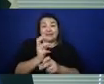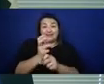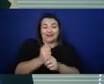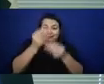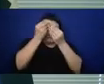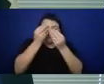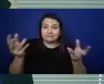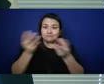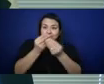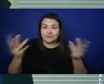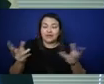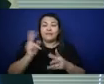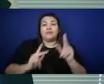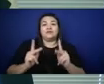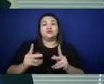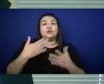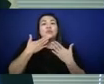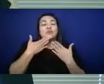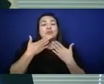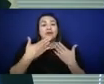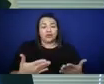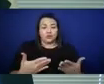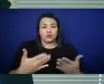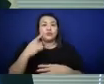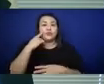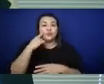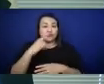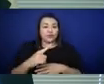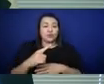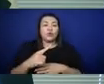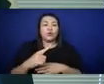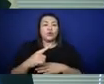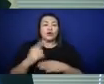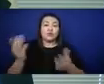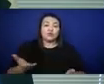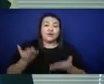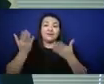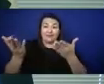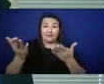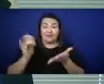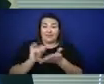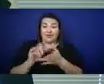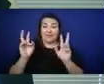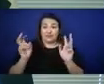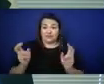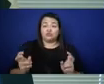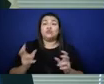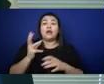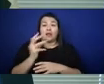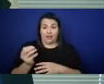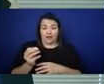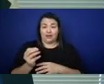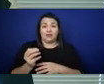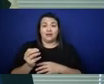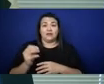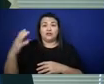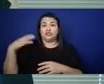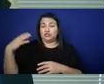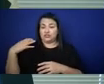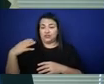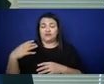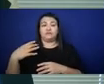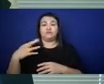billion. So we're going to be getting that money out into the community. But you make a great point. We have to do a